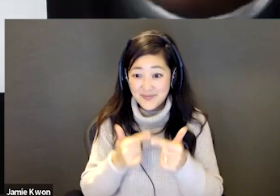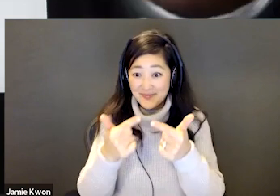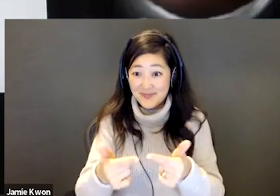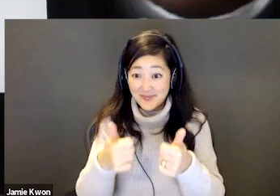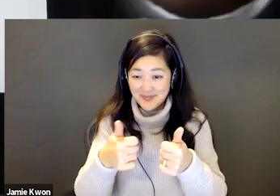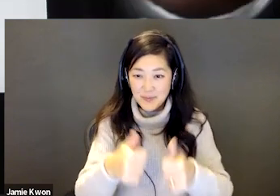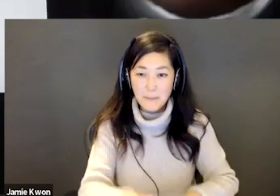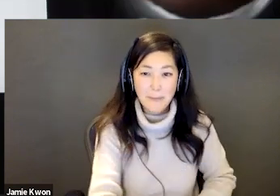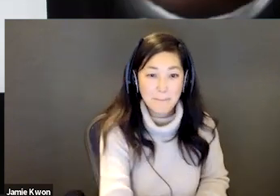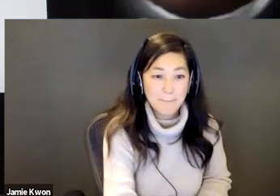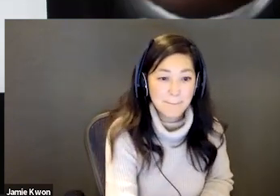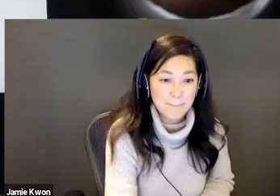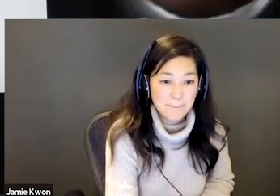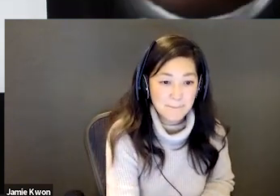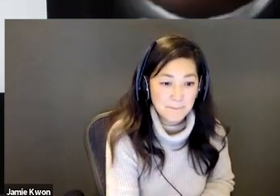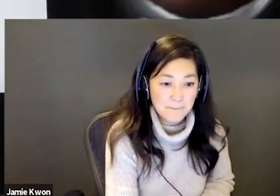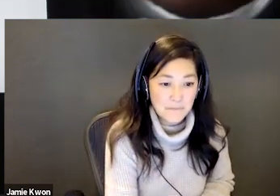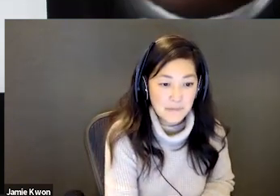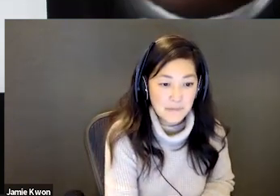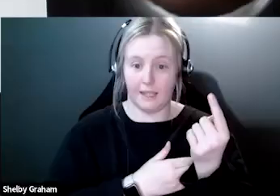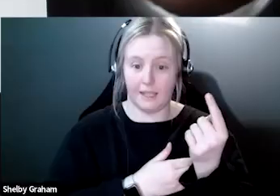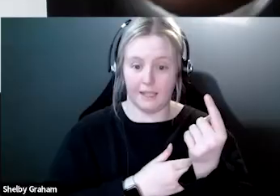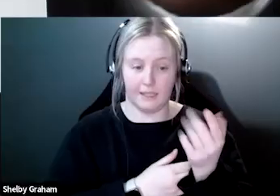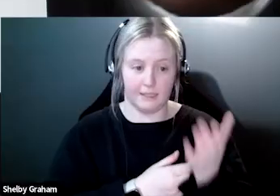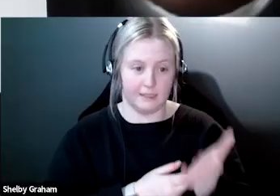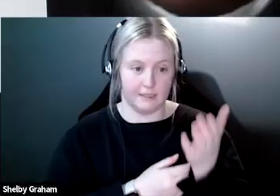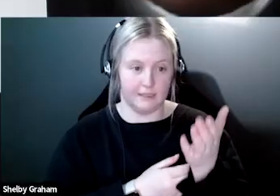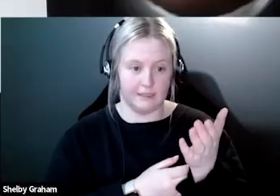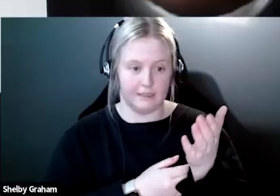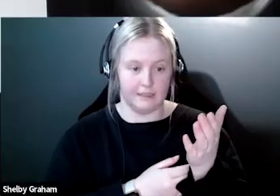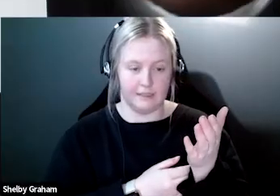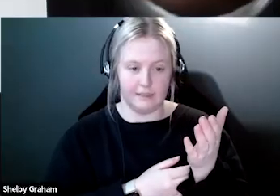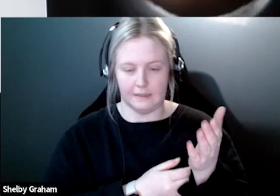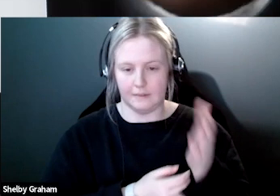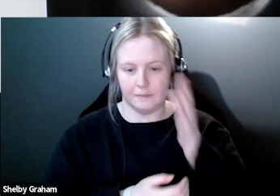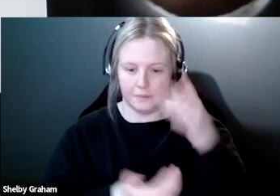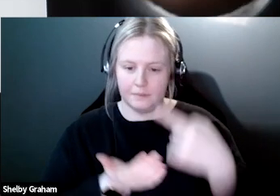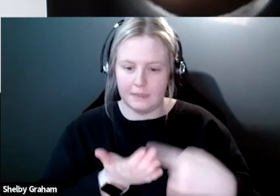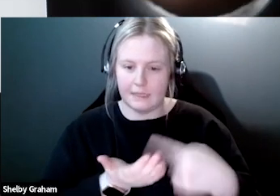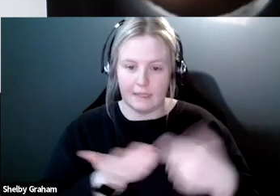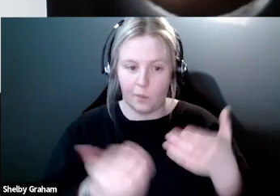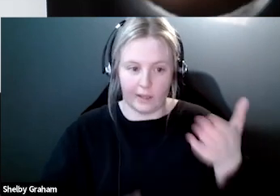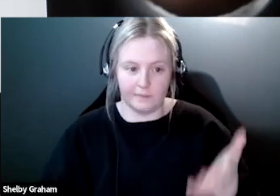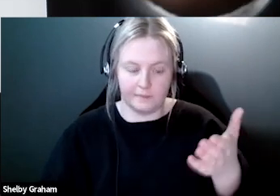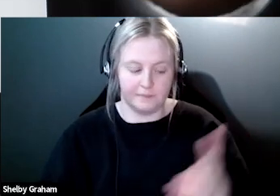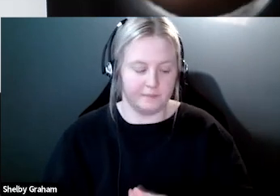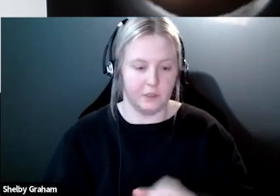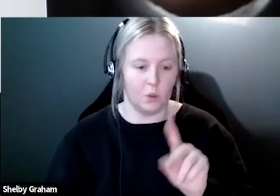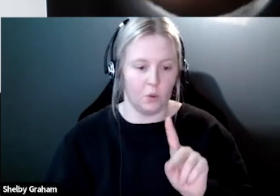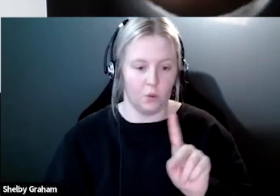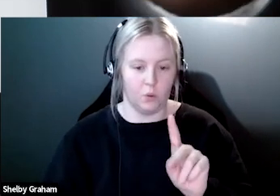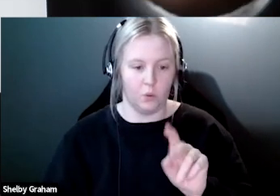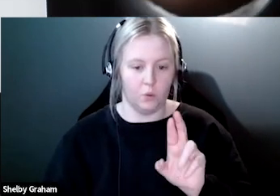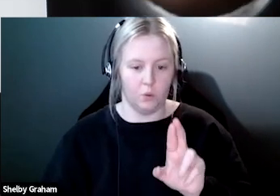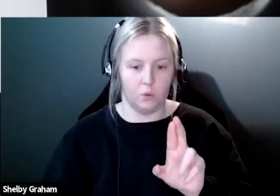And today, this is a bit of an agenda of what to expect from Kristina and I. So Kristina will begin by talking